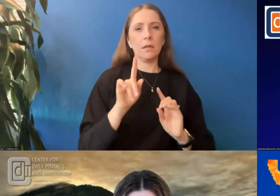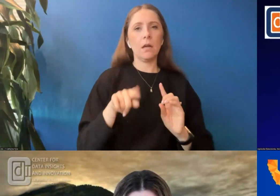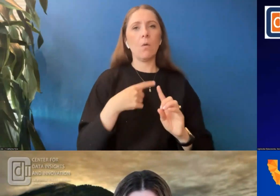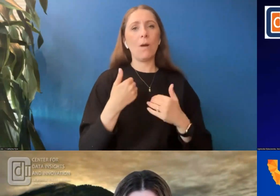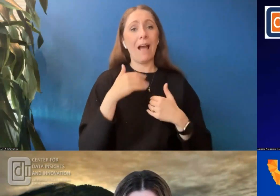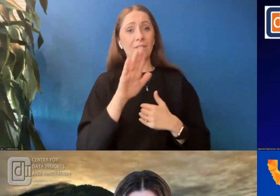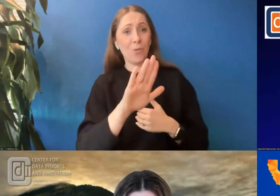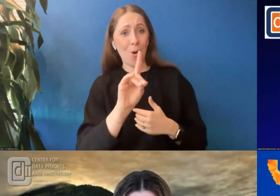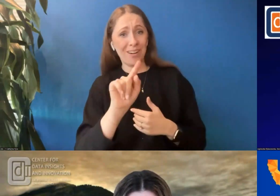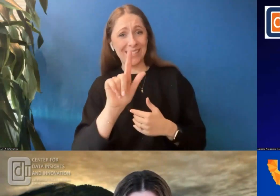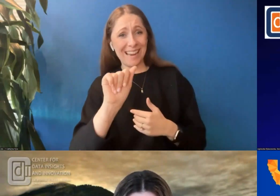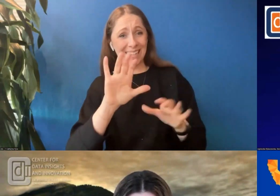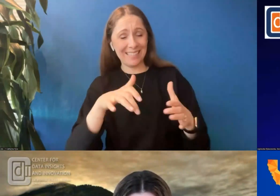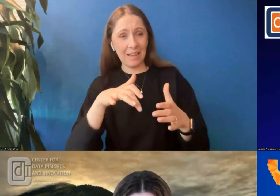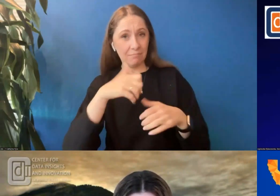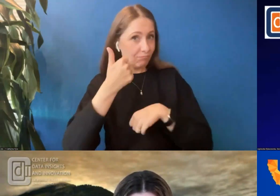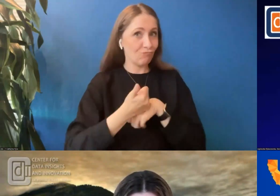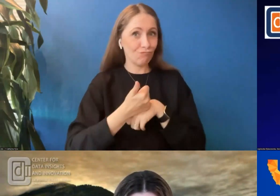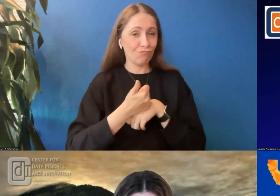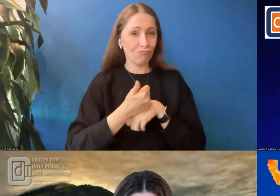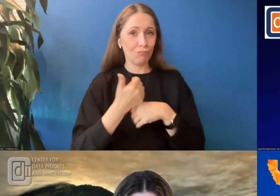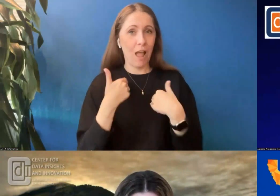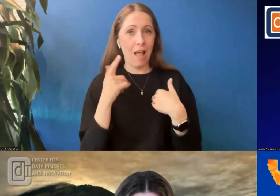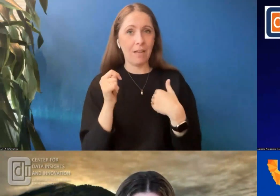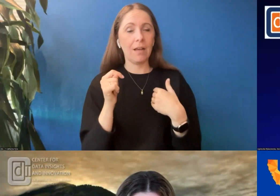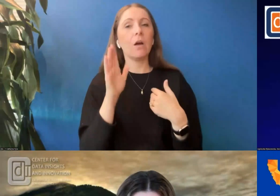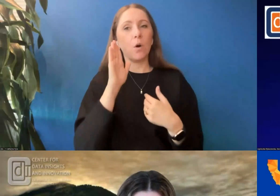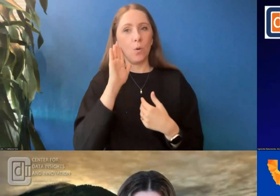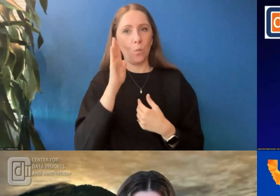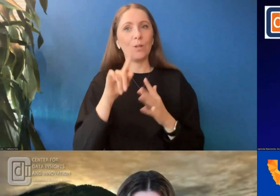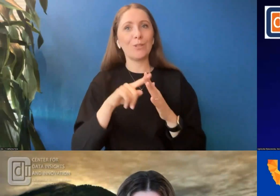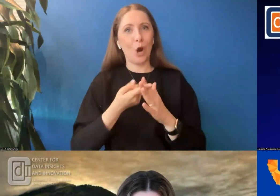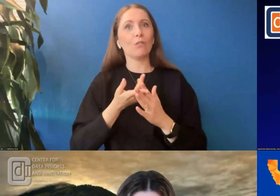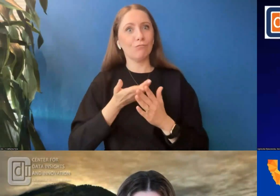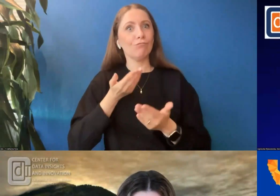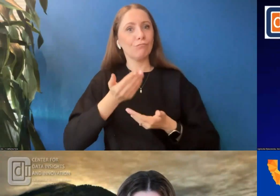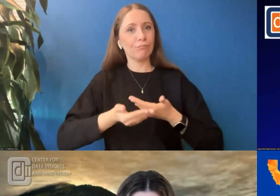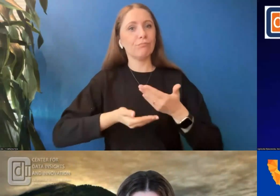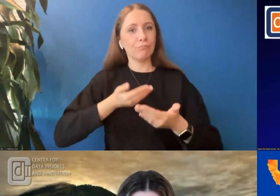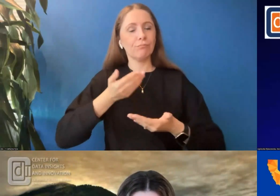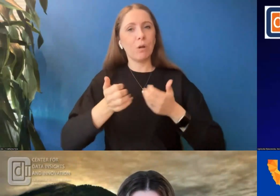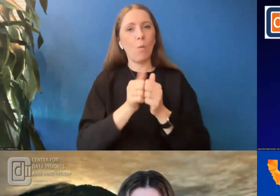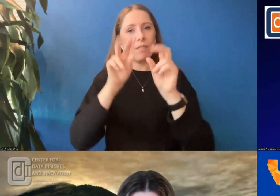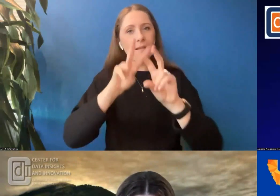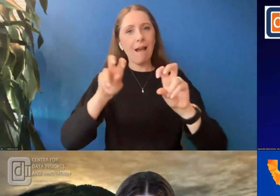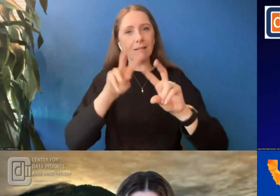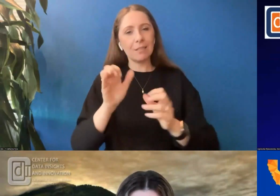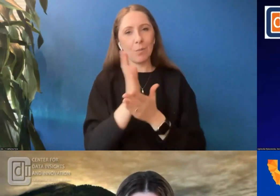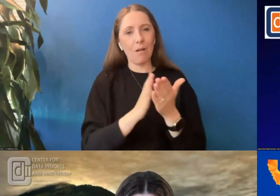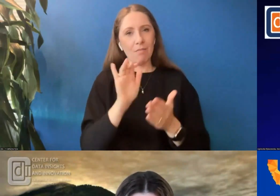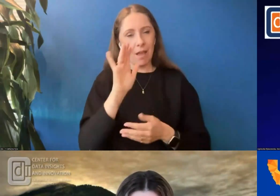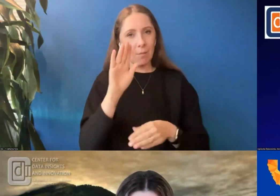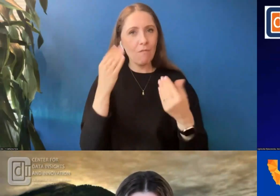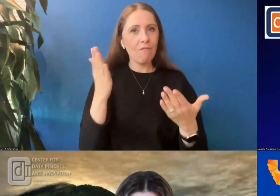data set in place, we're going to start chugging at the analyses, right? But that gives